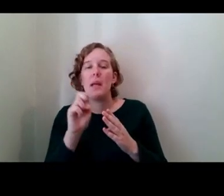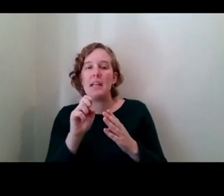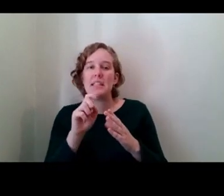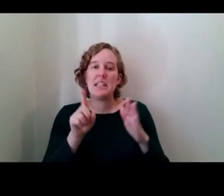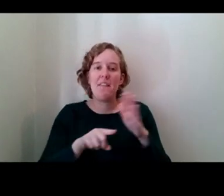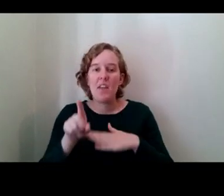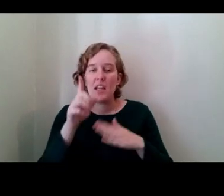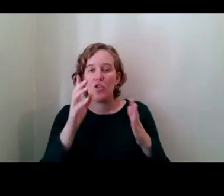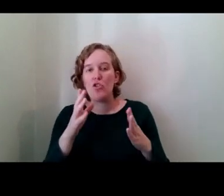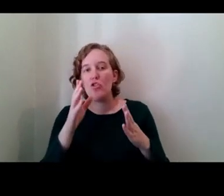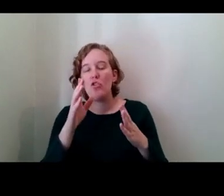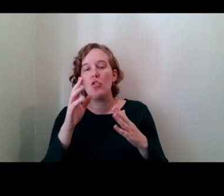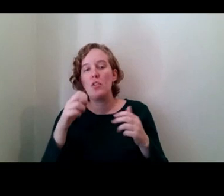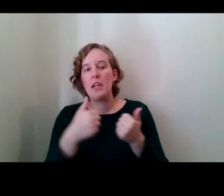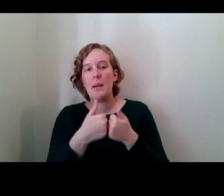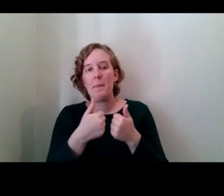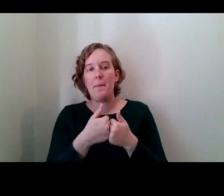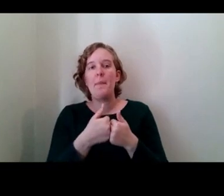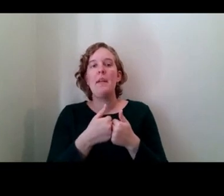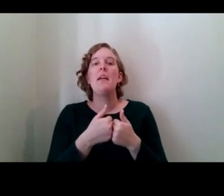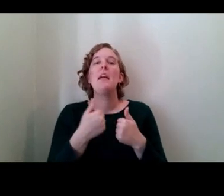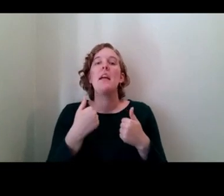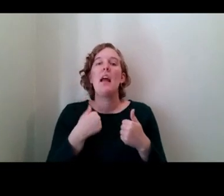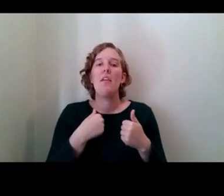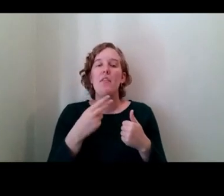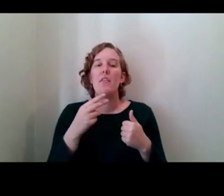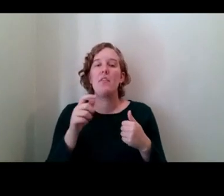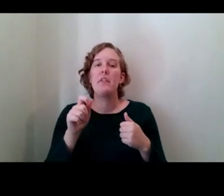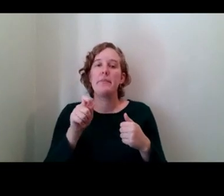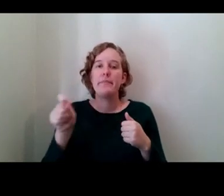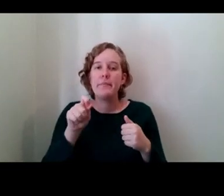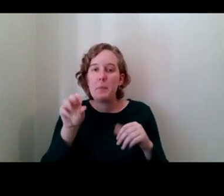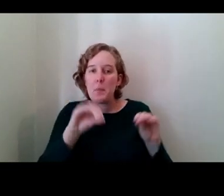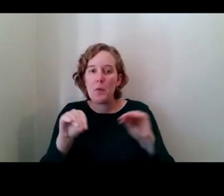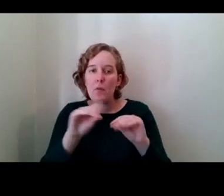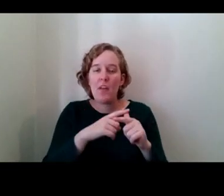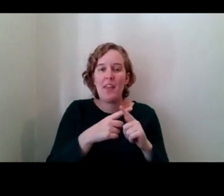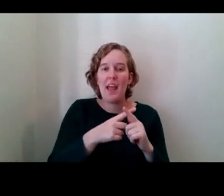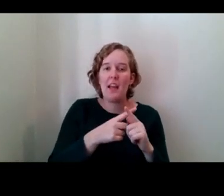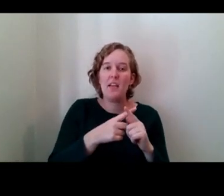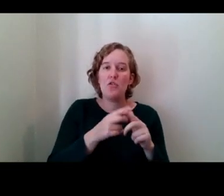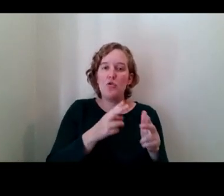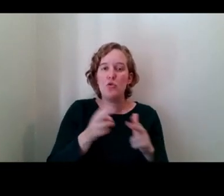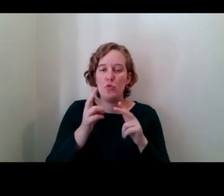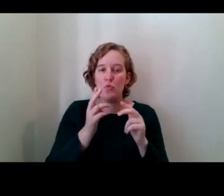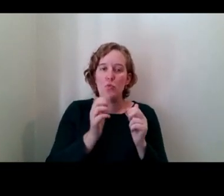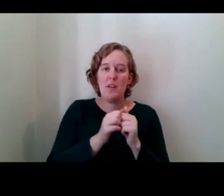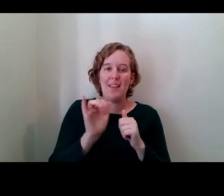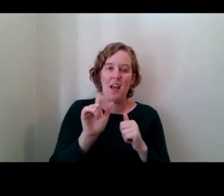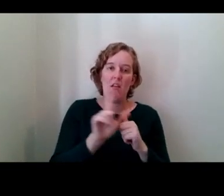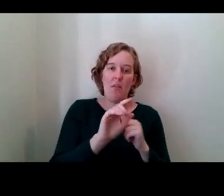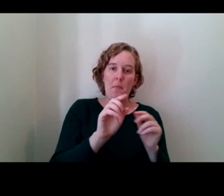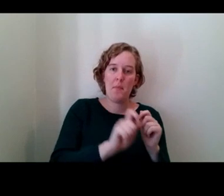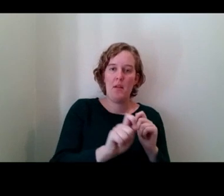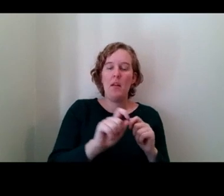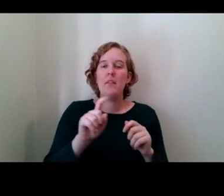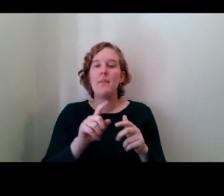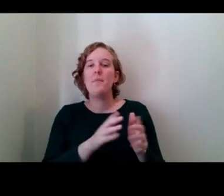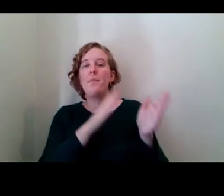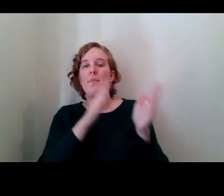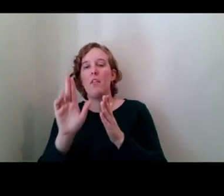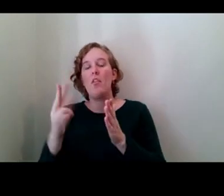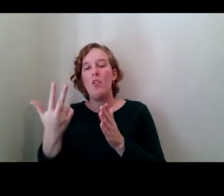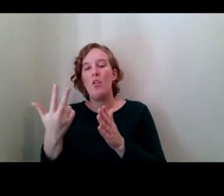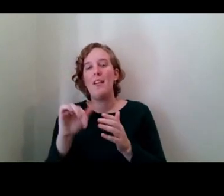spacecraft around, and there's a fire button you can use to shoot missiles. Up here is an Etch-a-Sketch, the classic